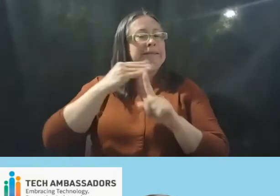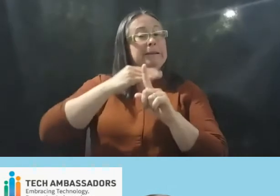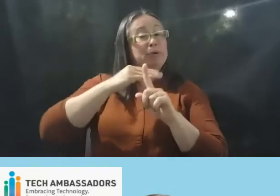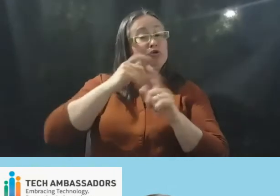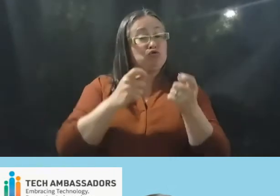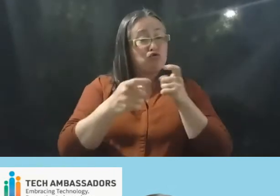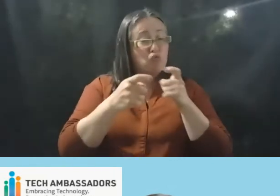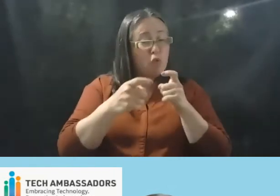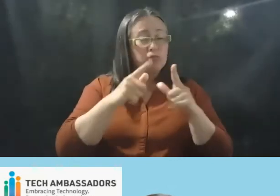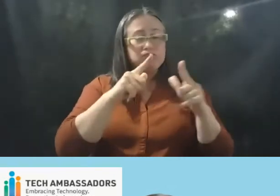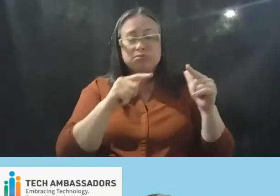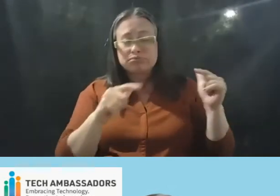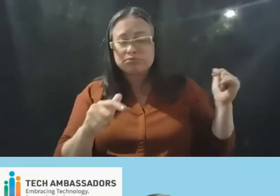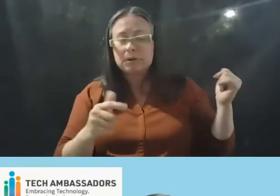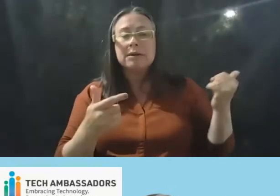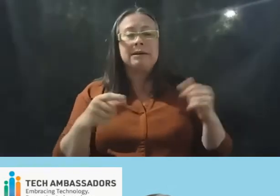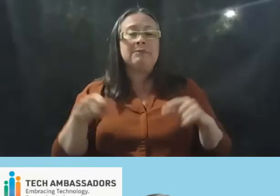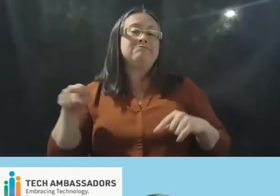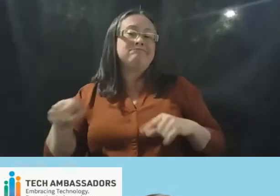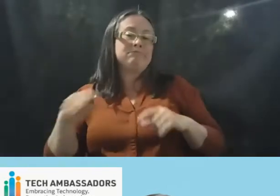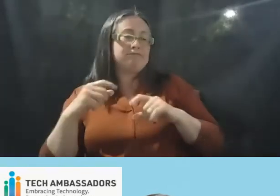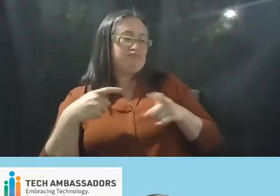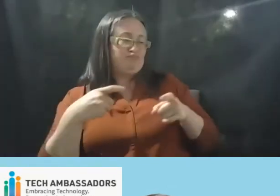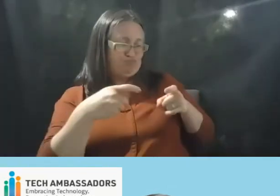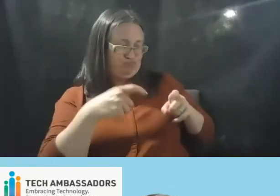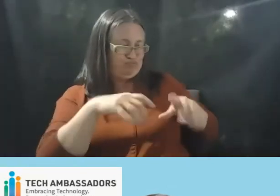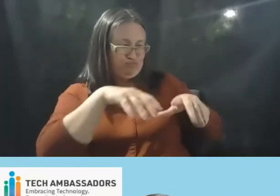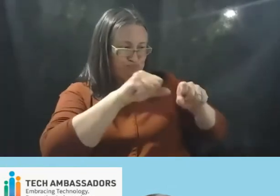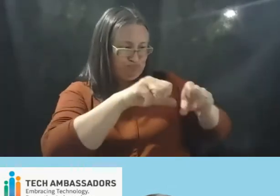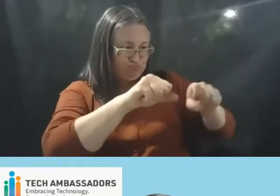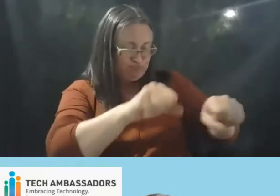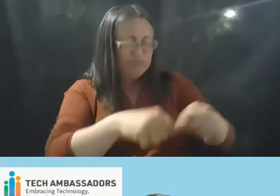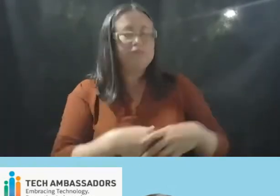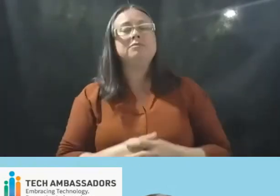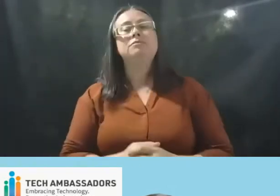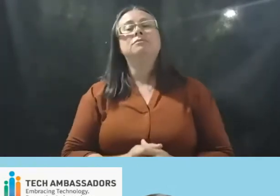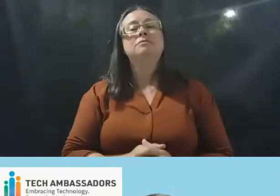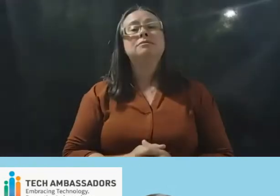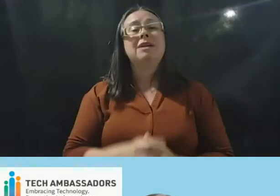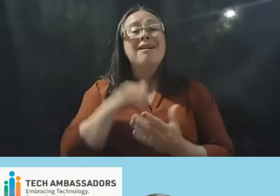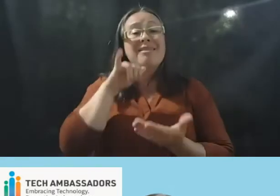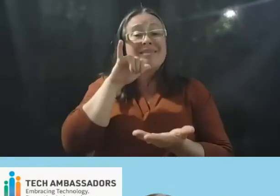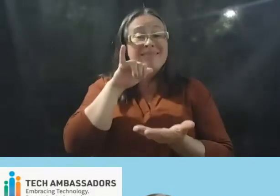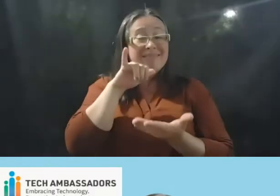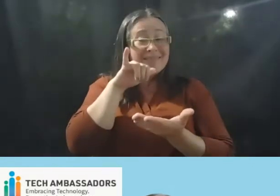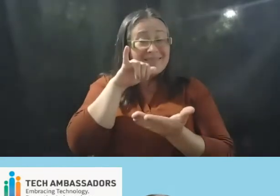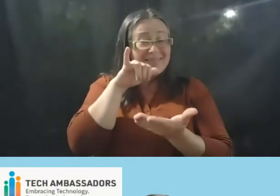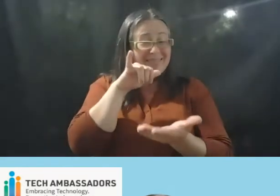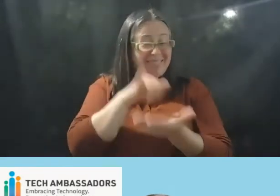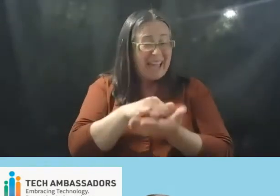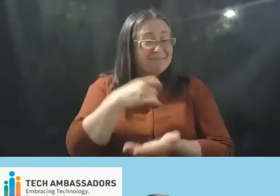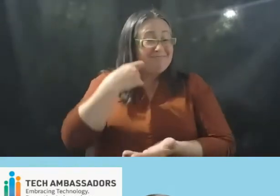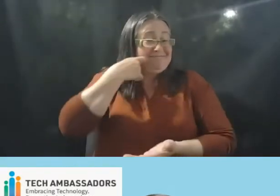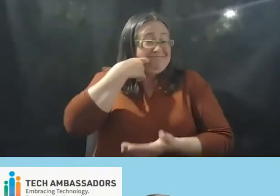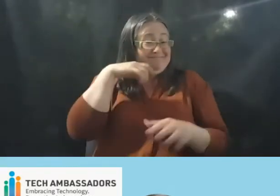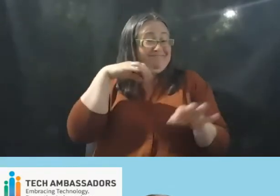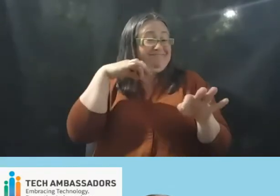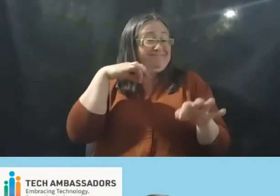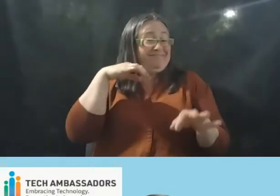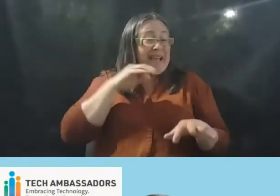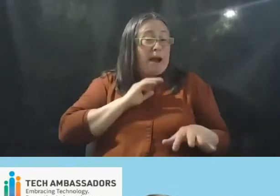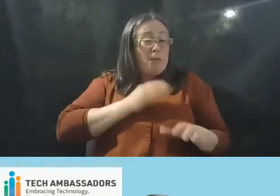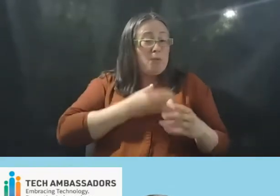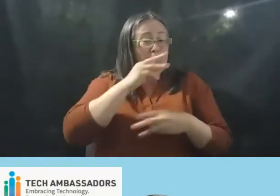things. Okay, so that is the world that we are